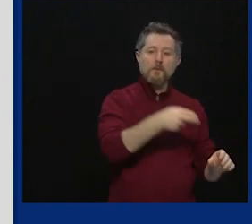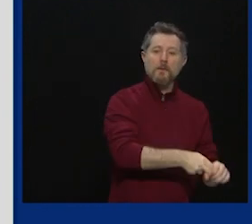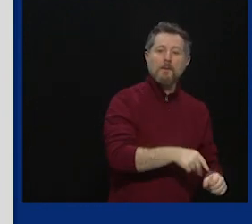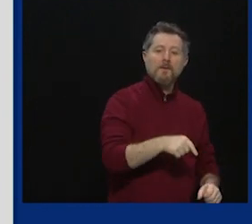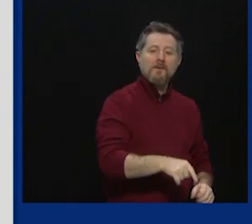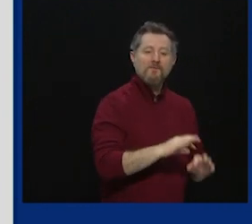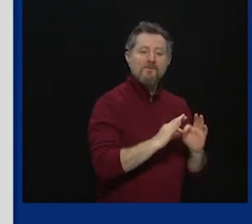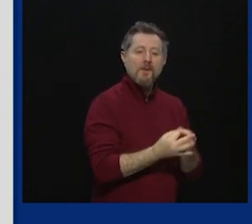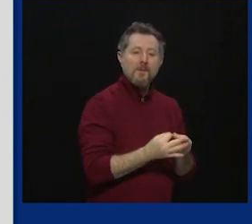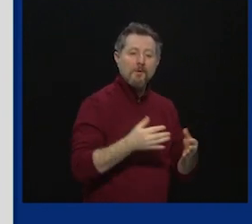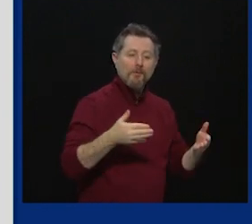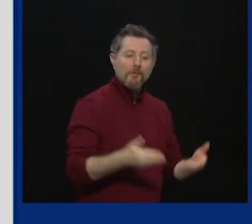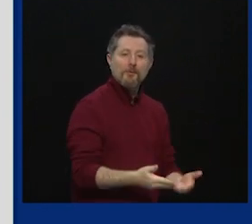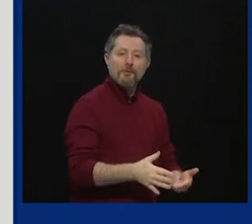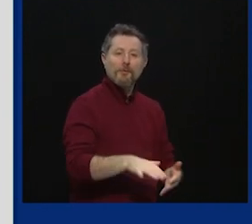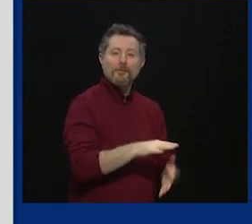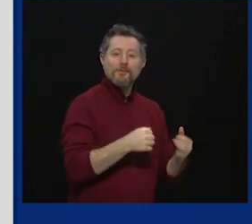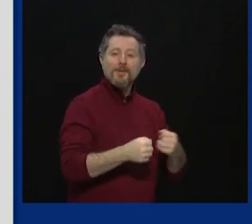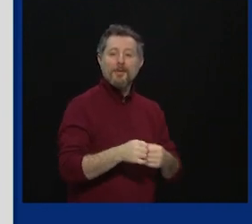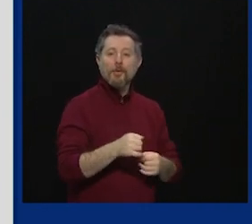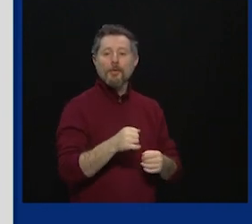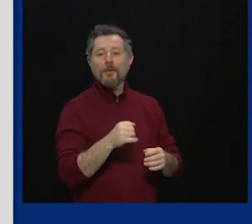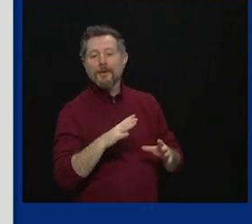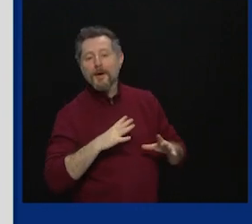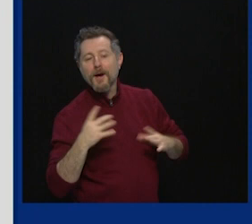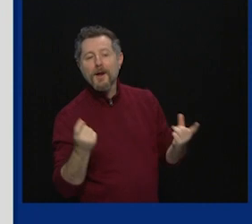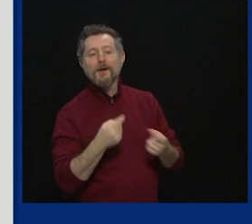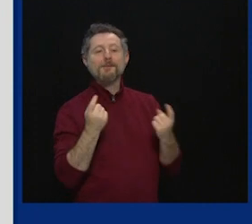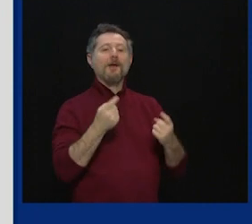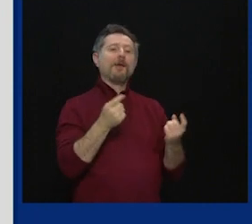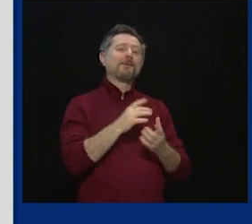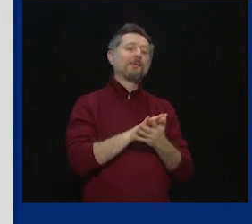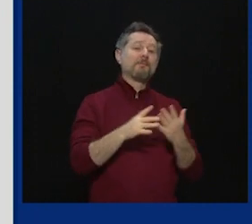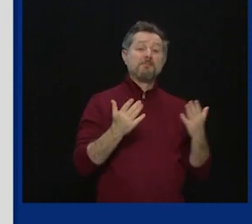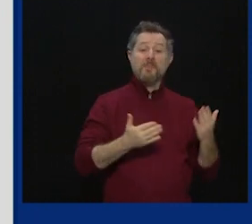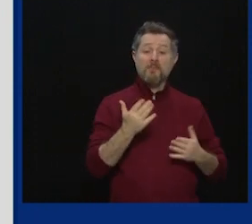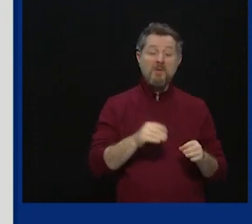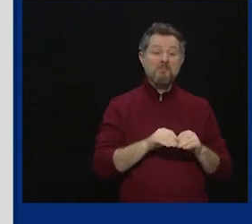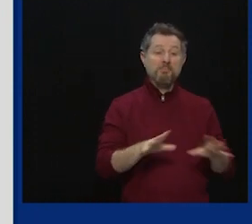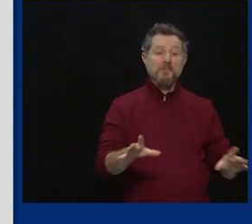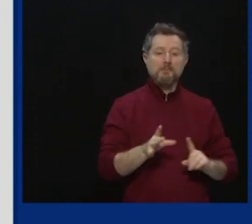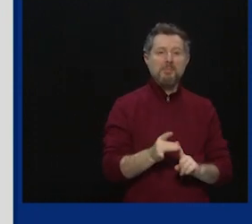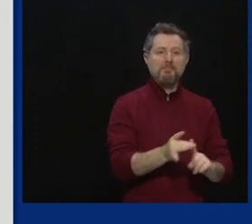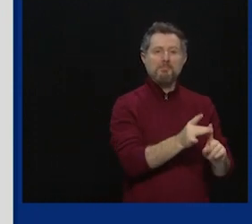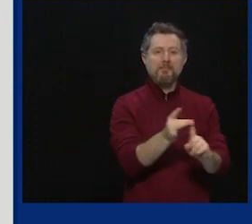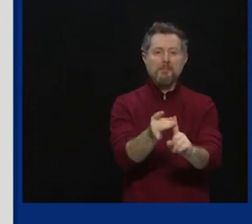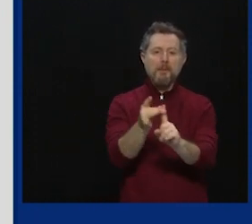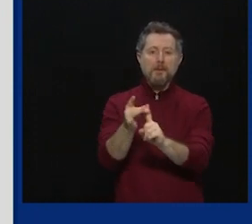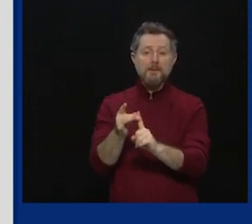bringing the virus as well. So there's a lot of factors at play here. So thank you to the